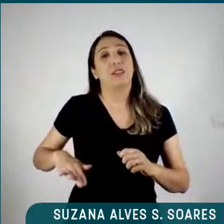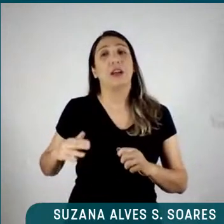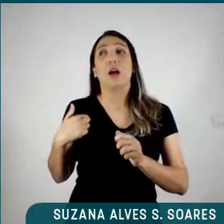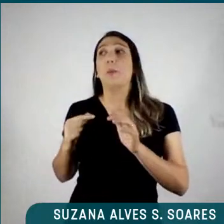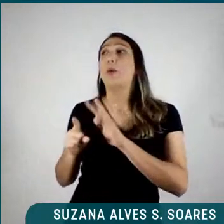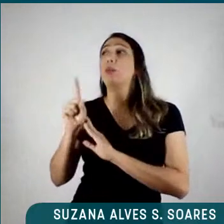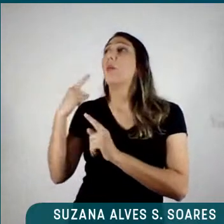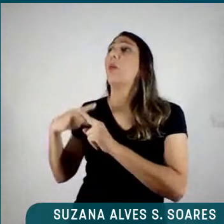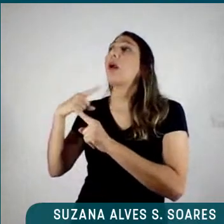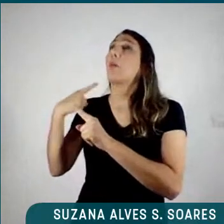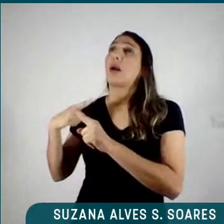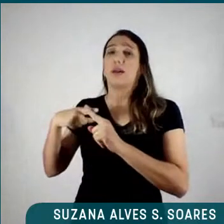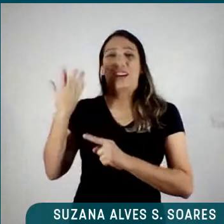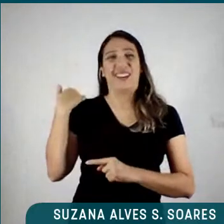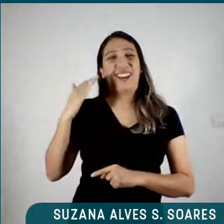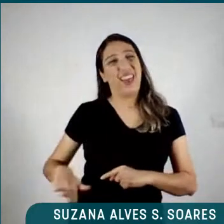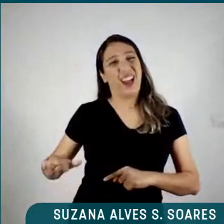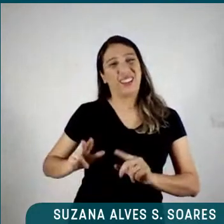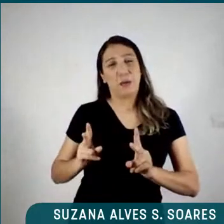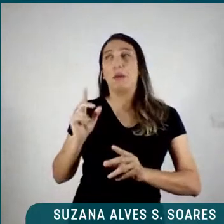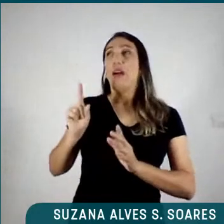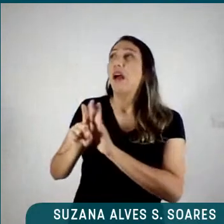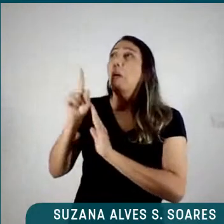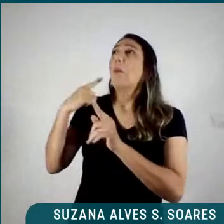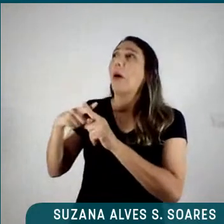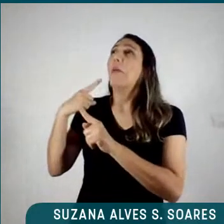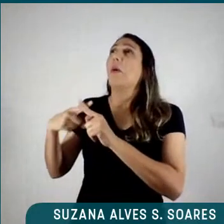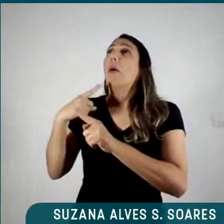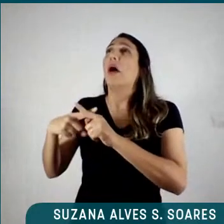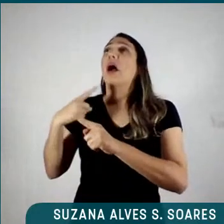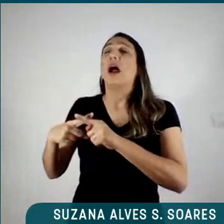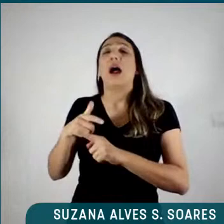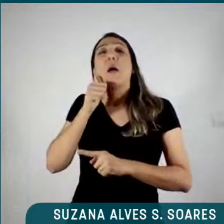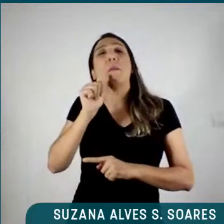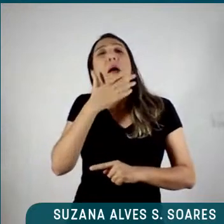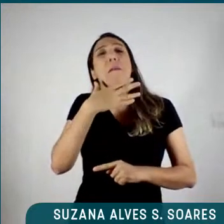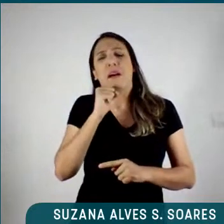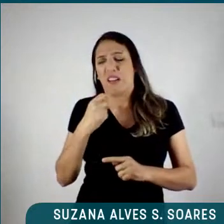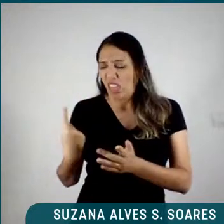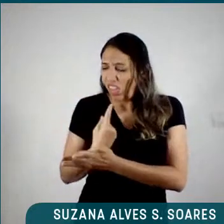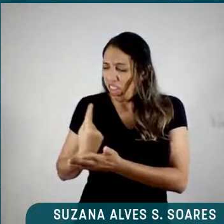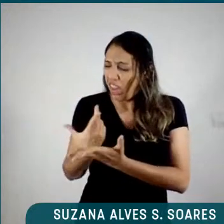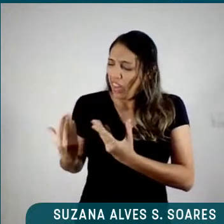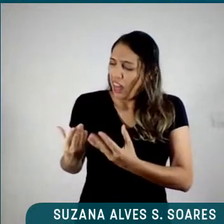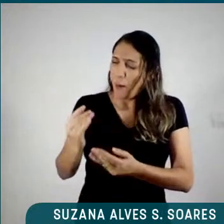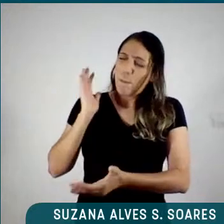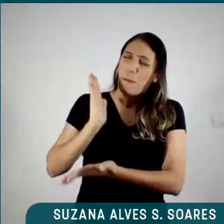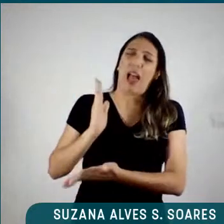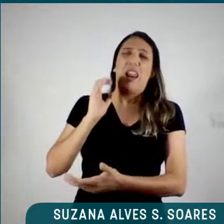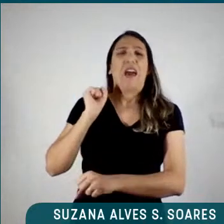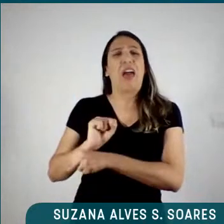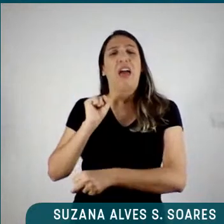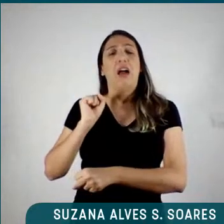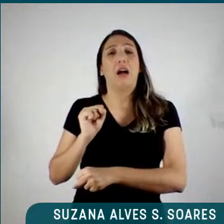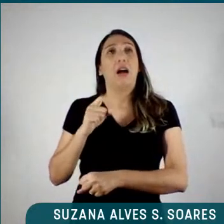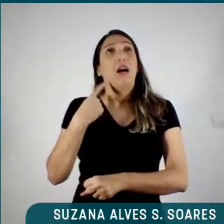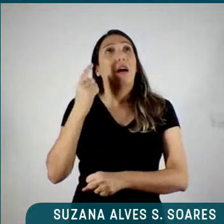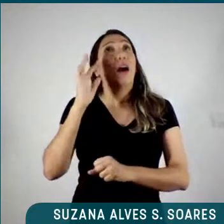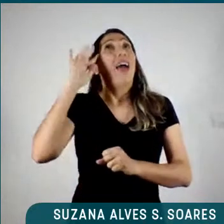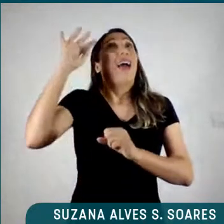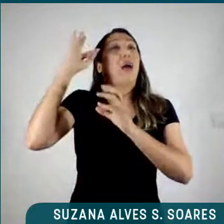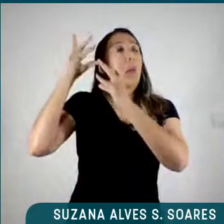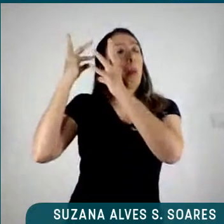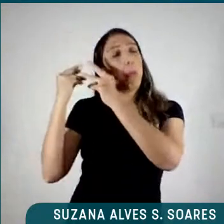Marina will agree with me, uh, that when we start asking our parents, what is this? What is